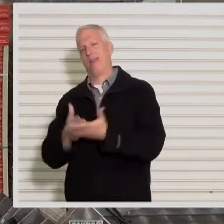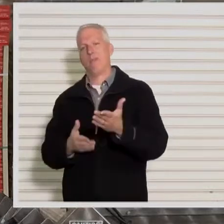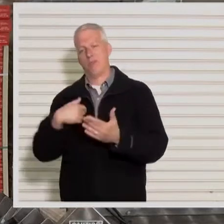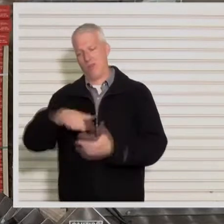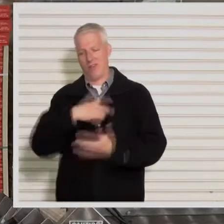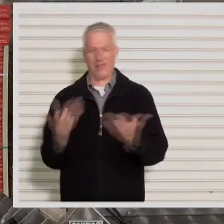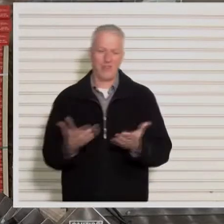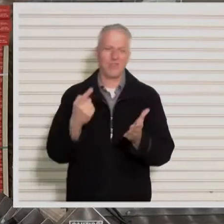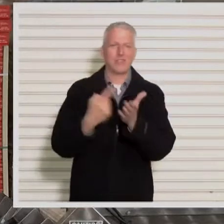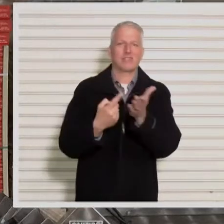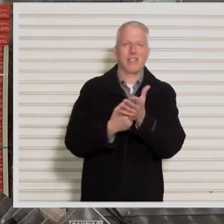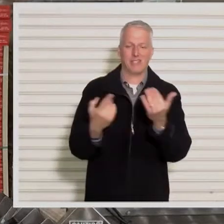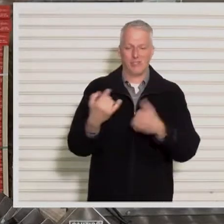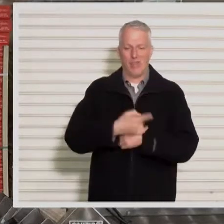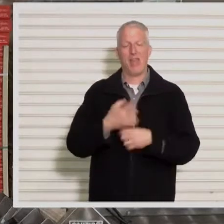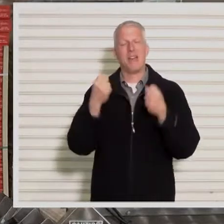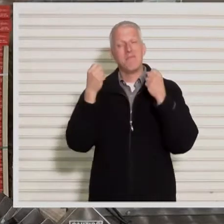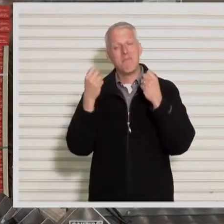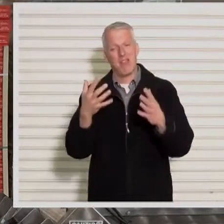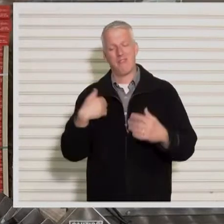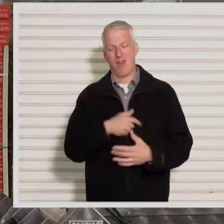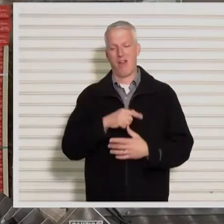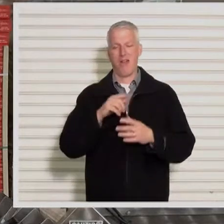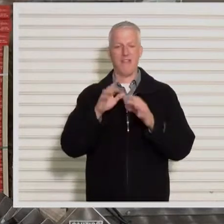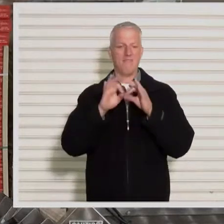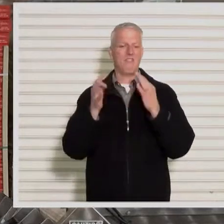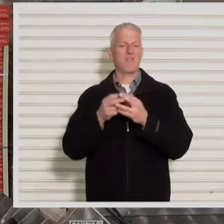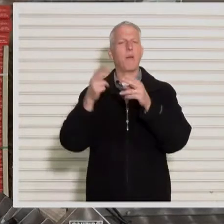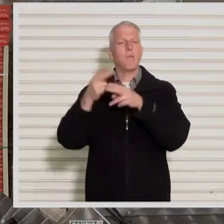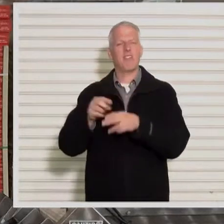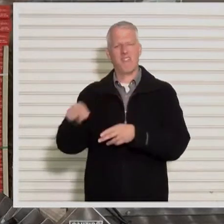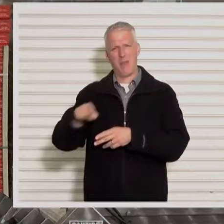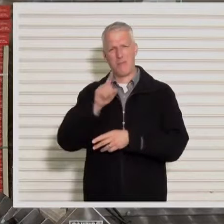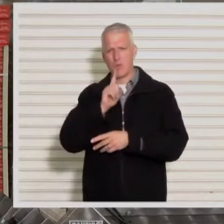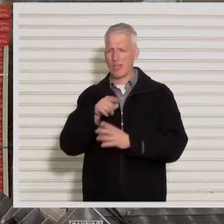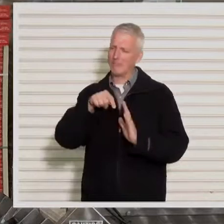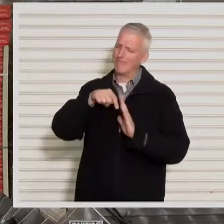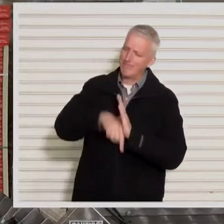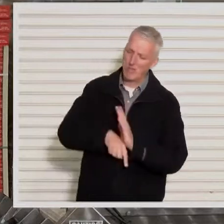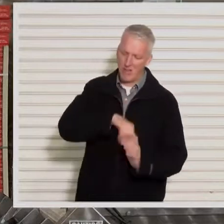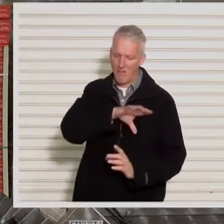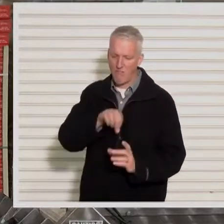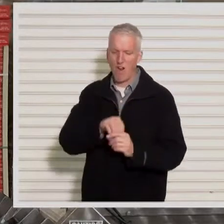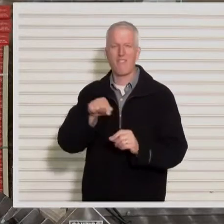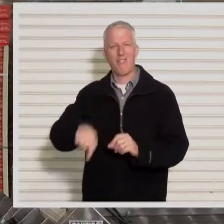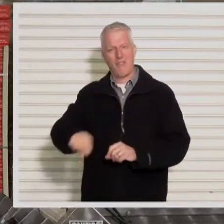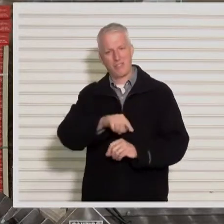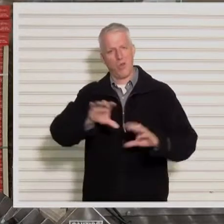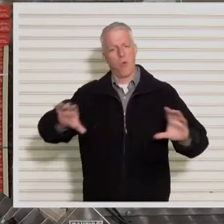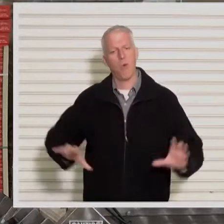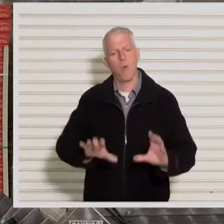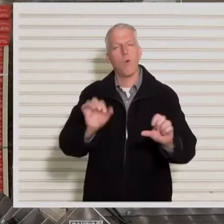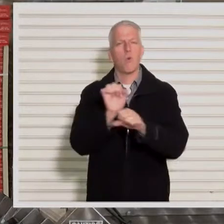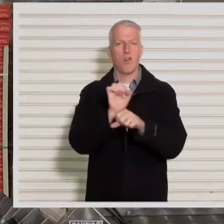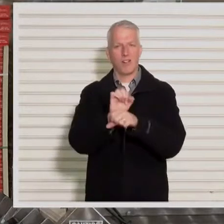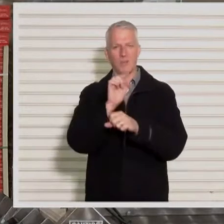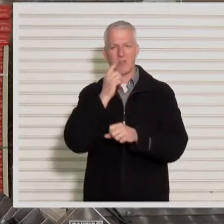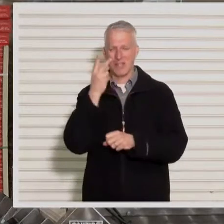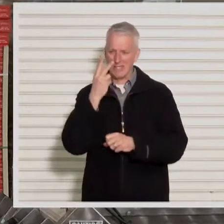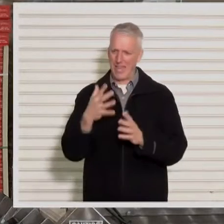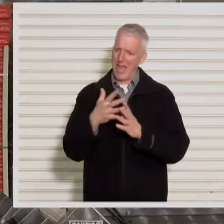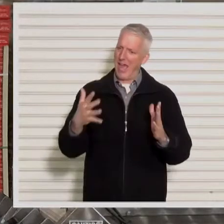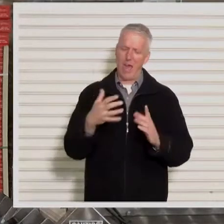today. Many of our families, as been mentioned, have been intimately involved in this work, and now we see how impacted